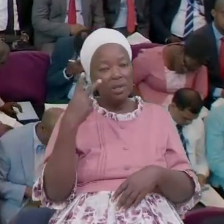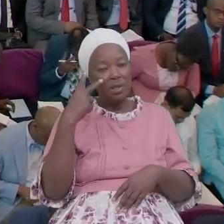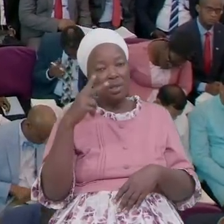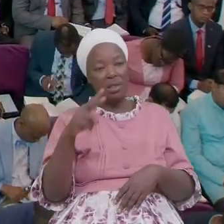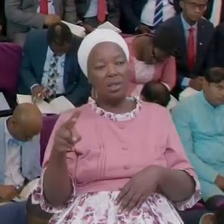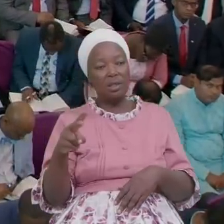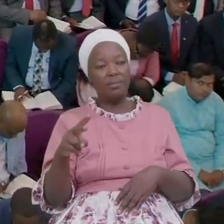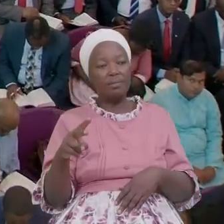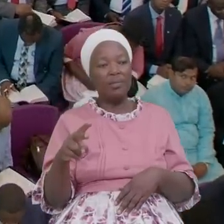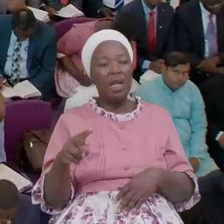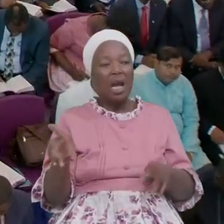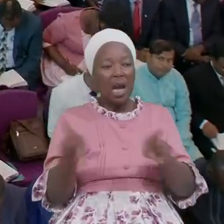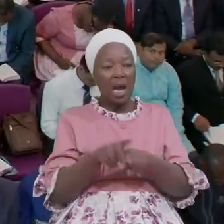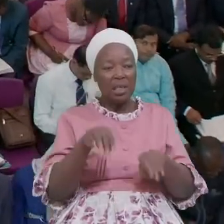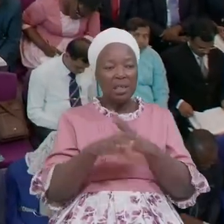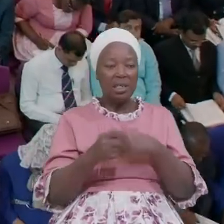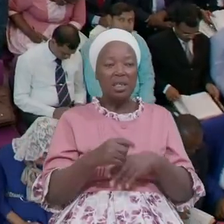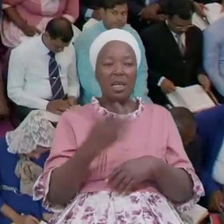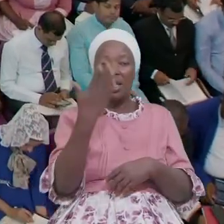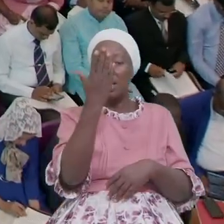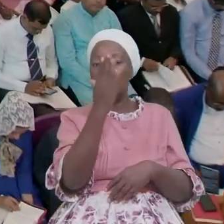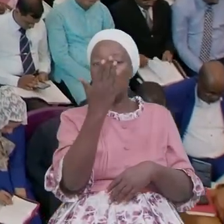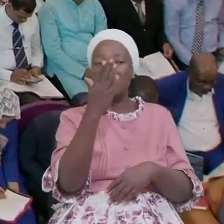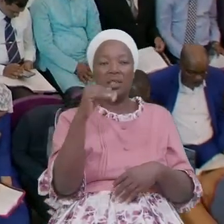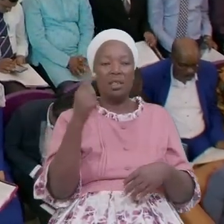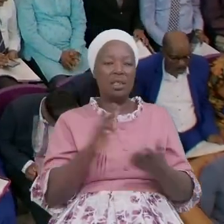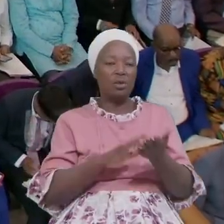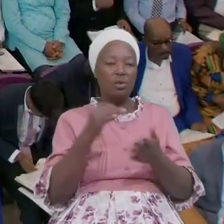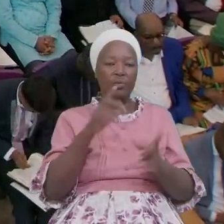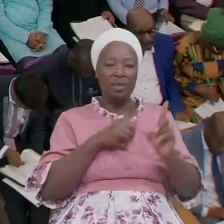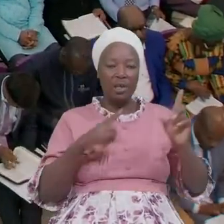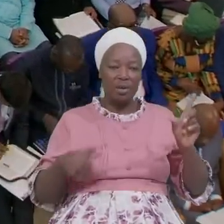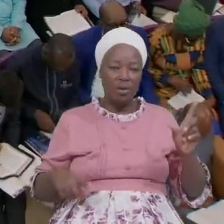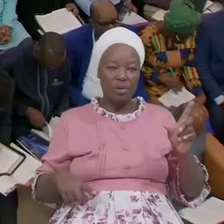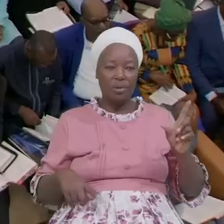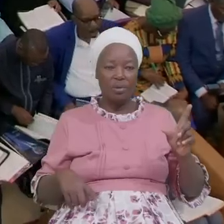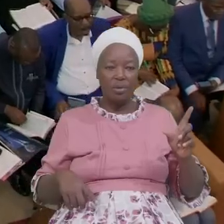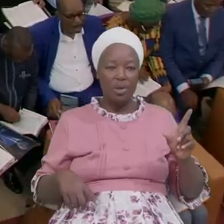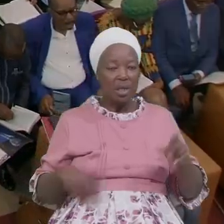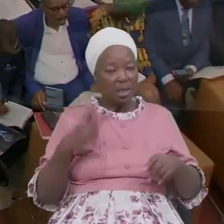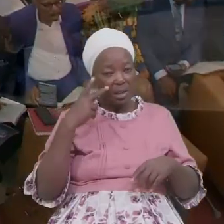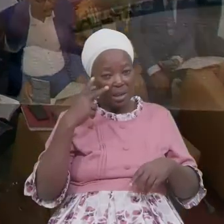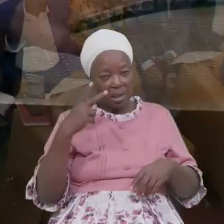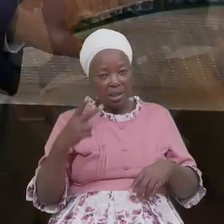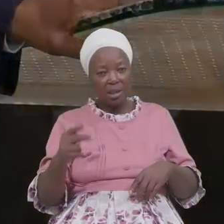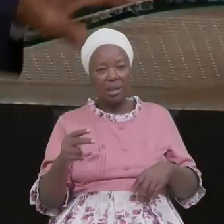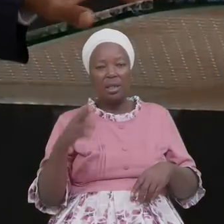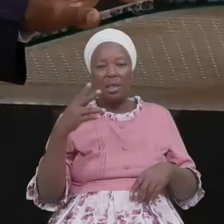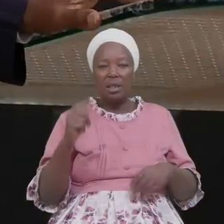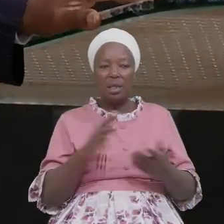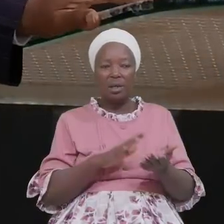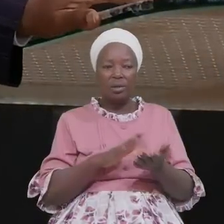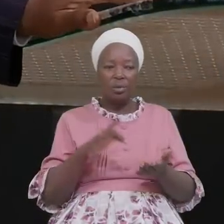as in a glass the glory of the Lord. Beholding the